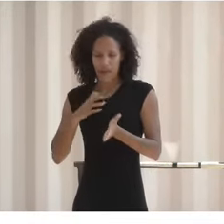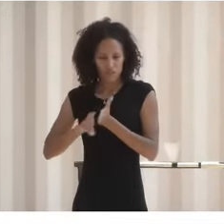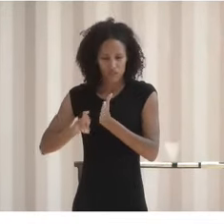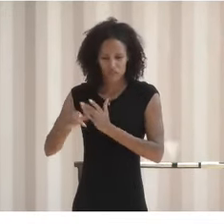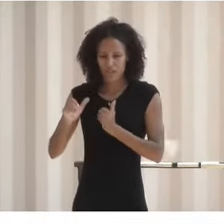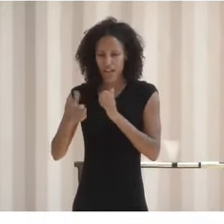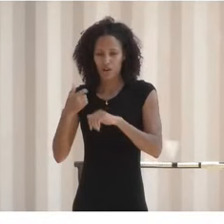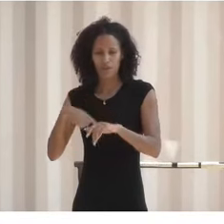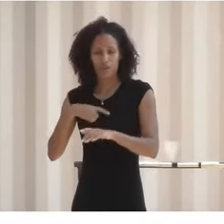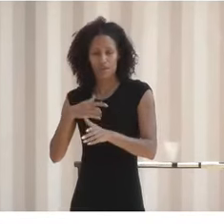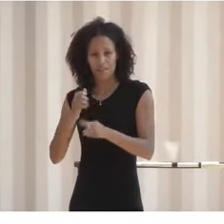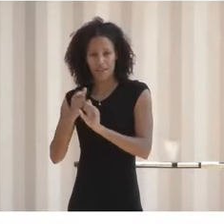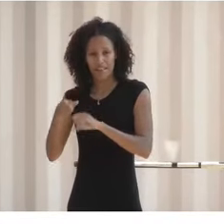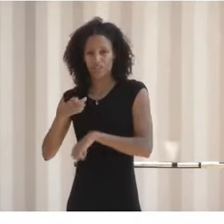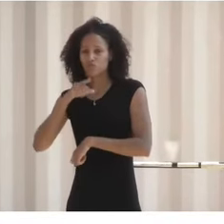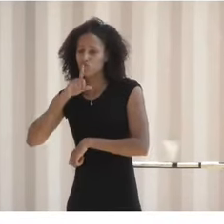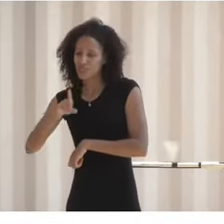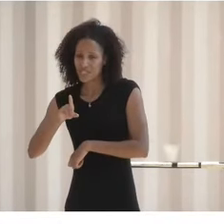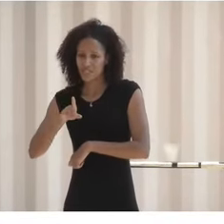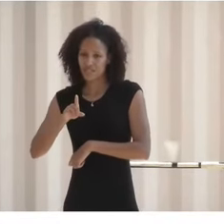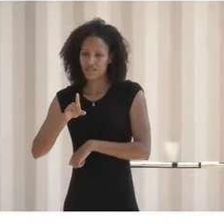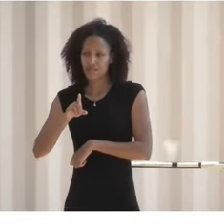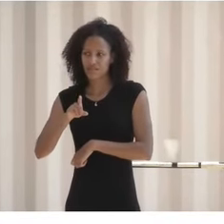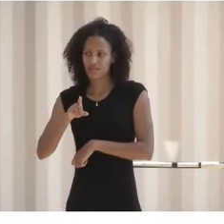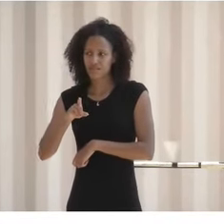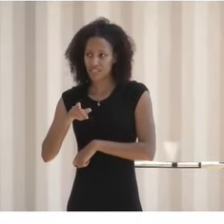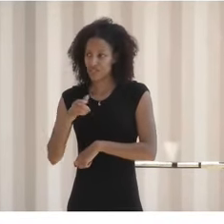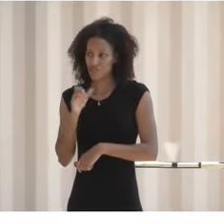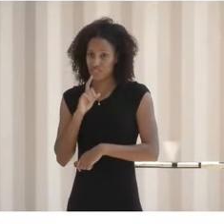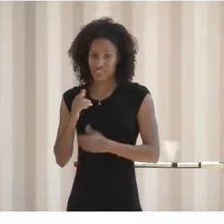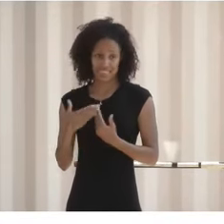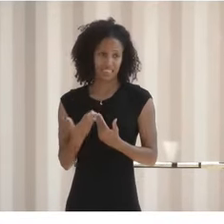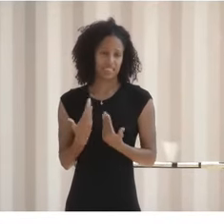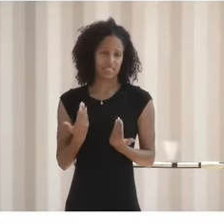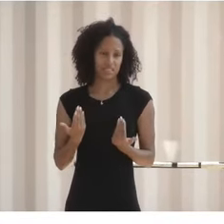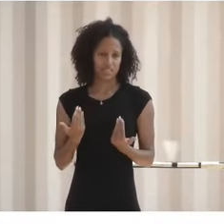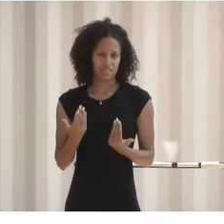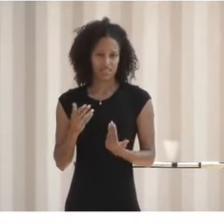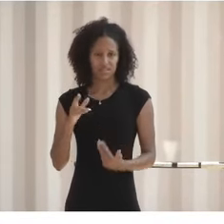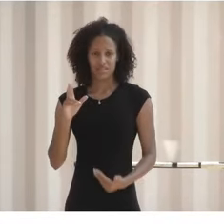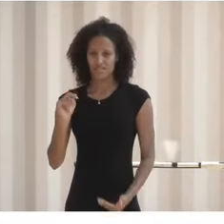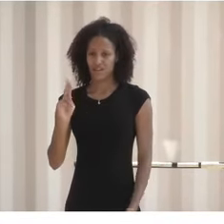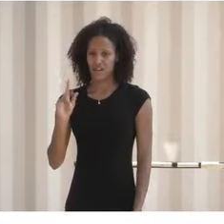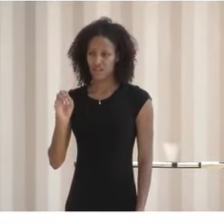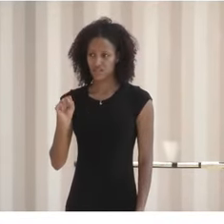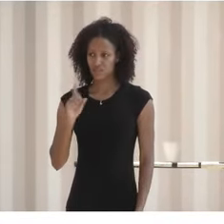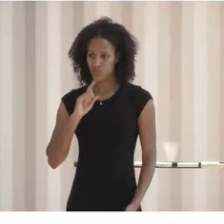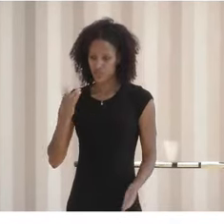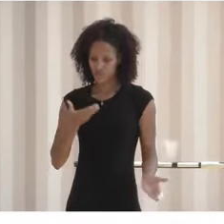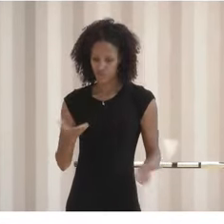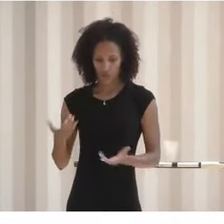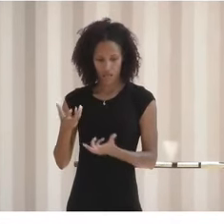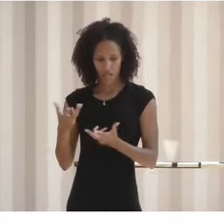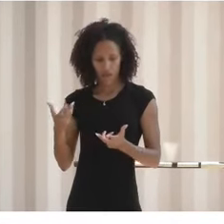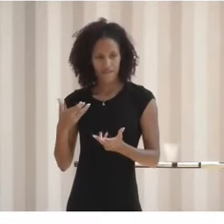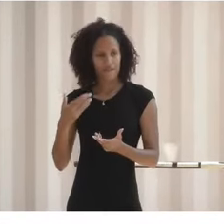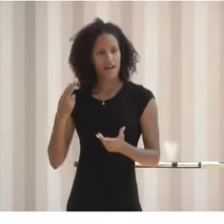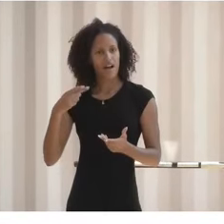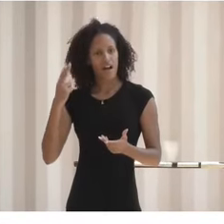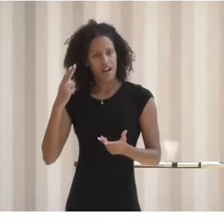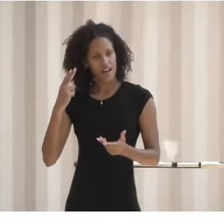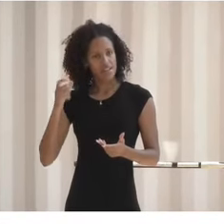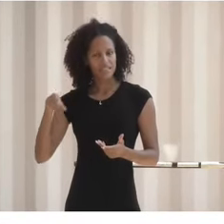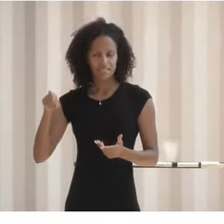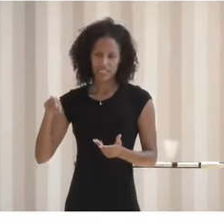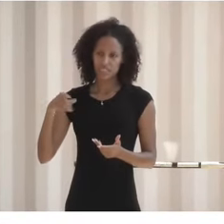realistic economically. And it actually is very easy. Nuts, you know, bring in a very high demand. They